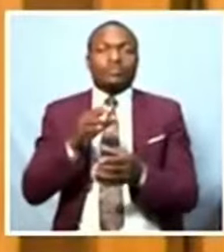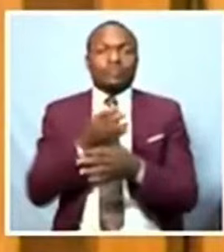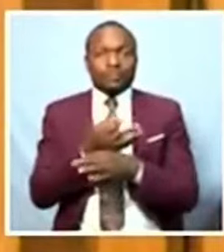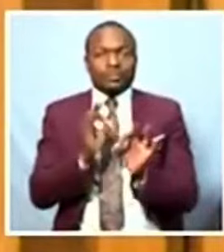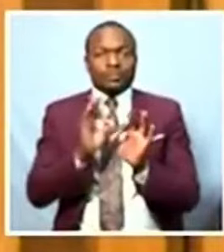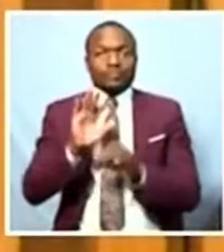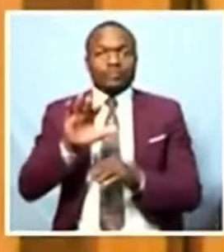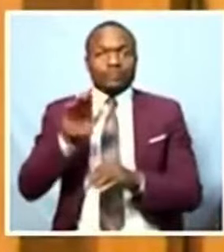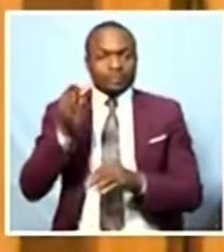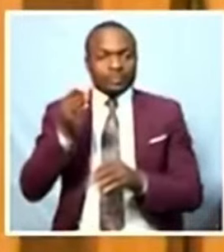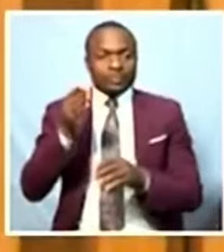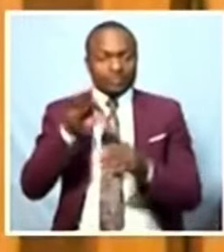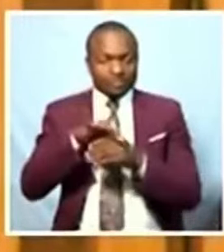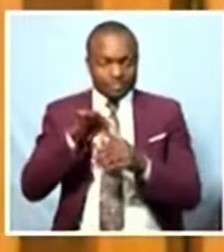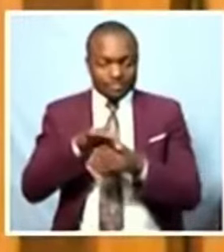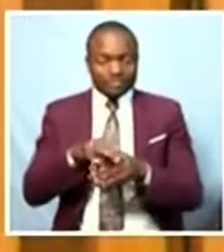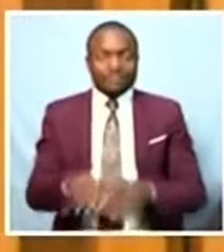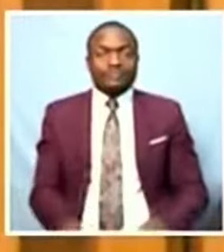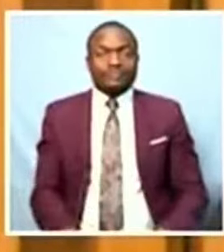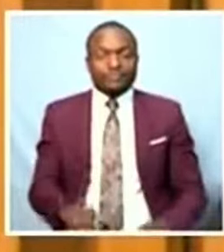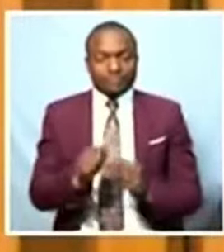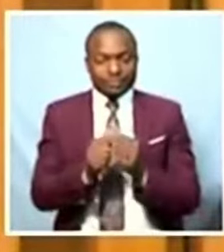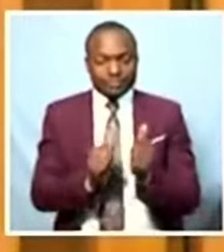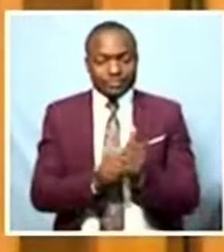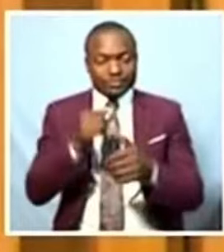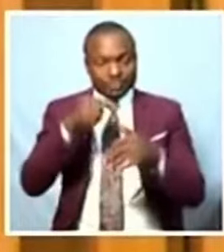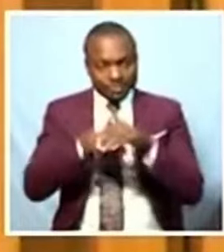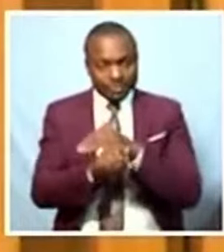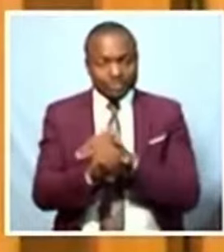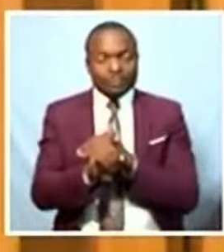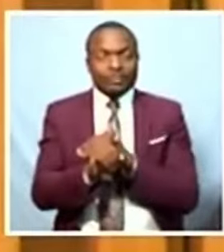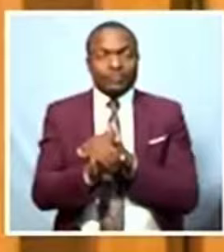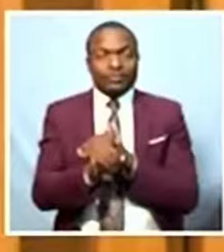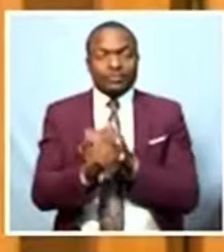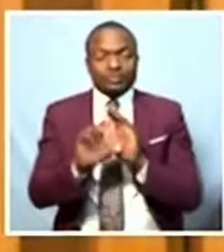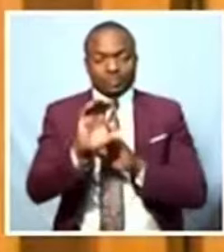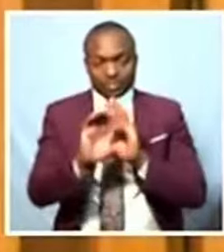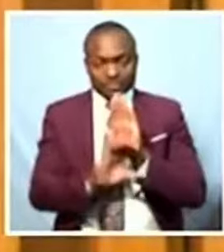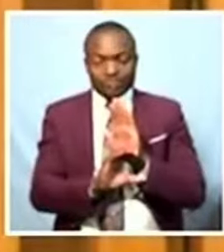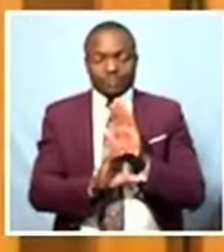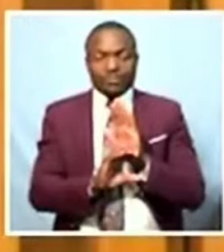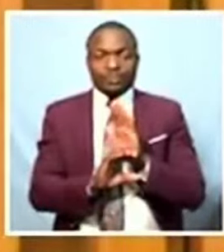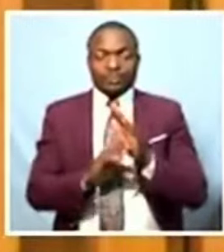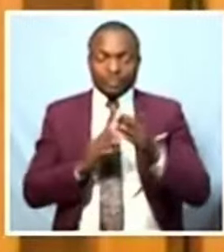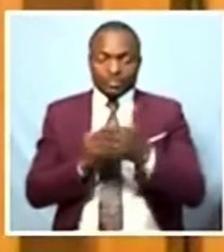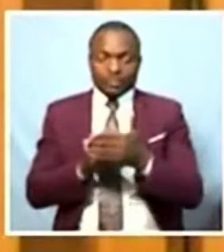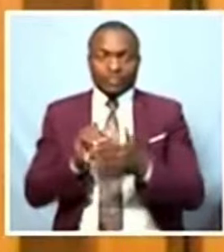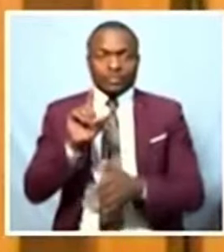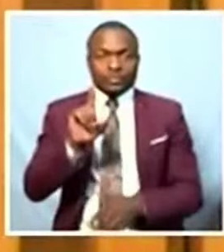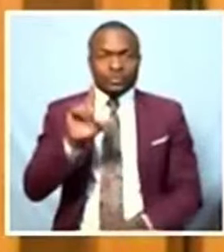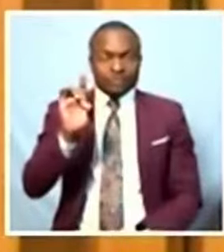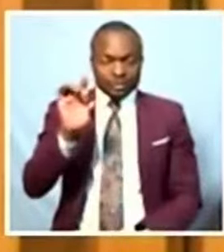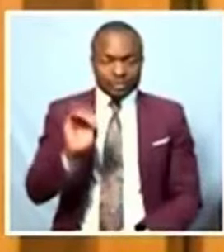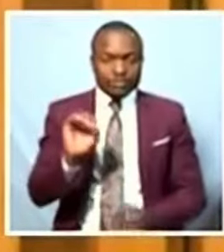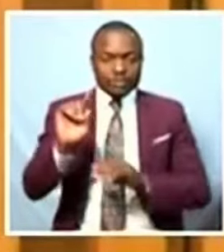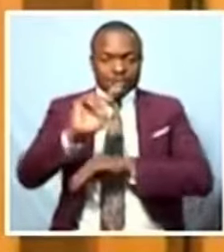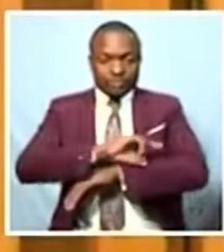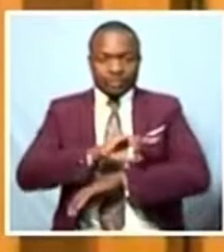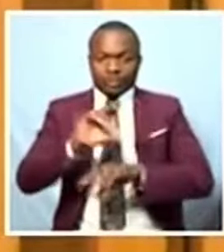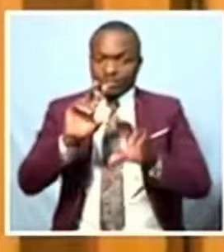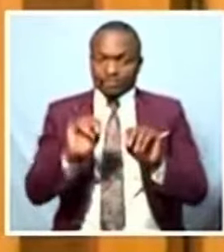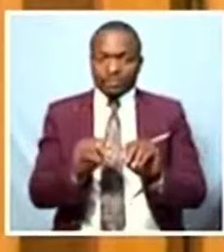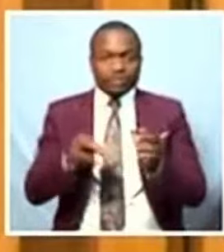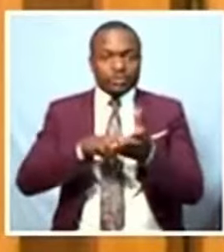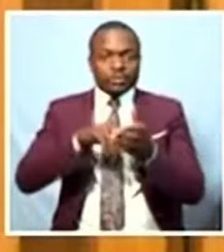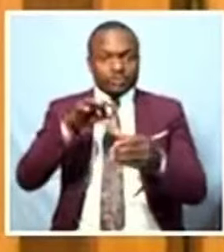election, and so about to enter the constitutionally prohibited 180-day window, no